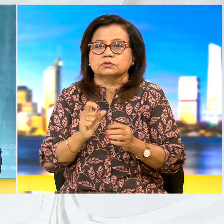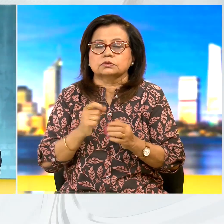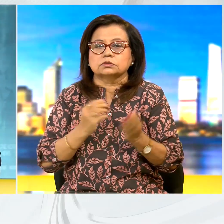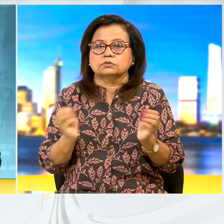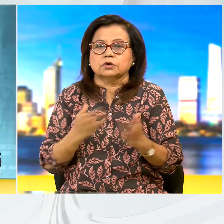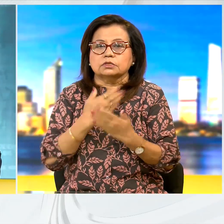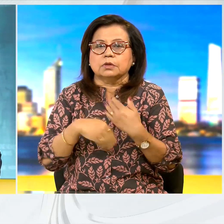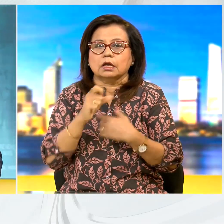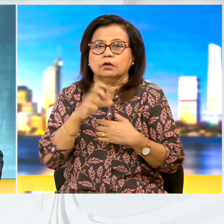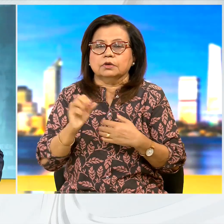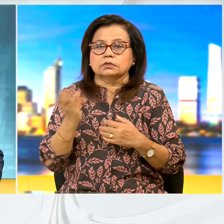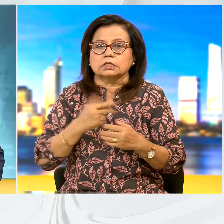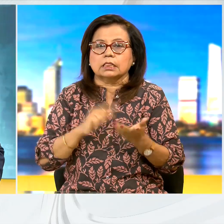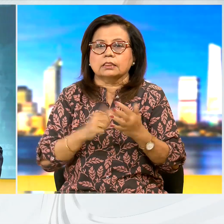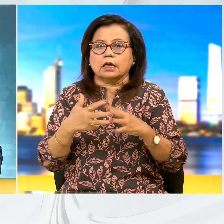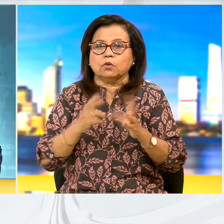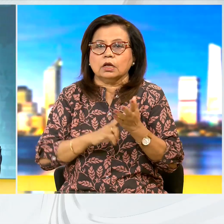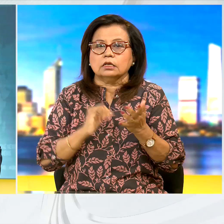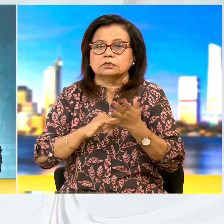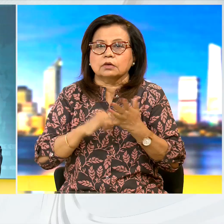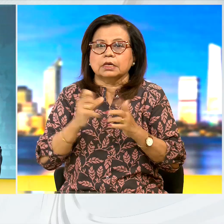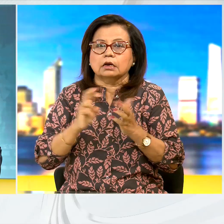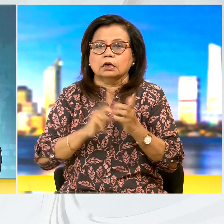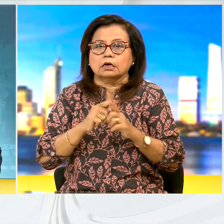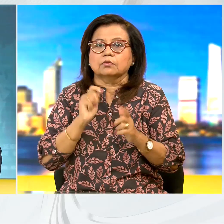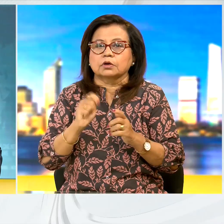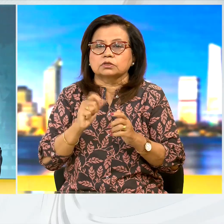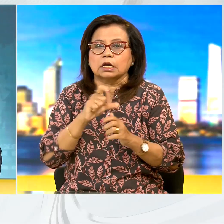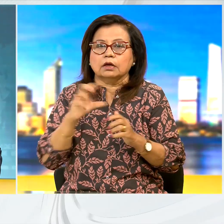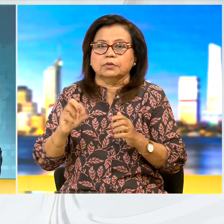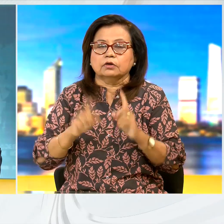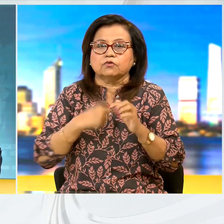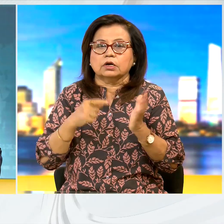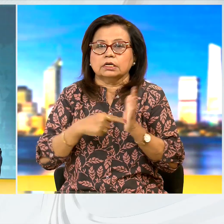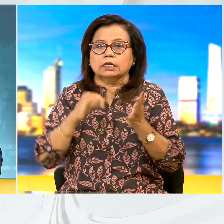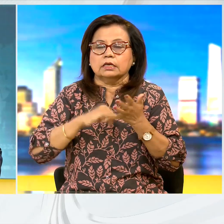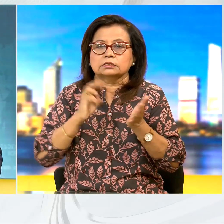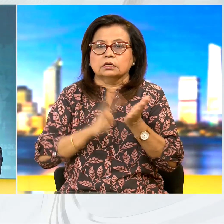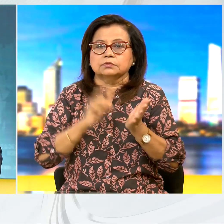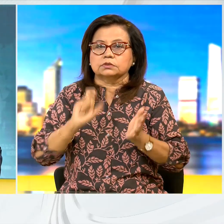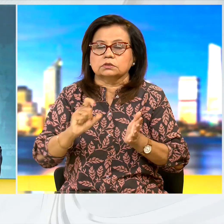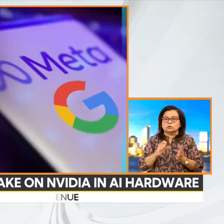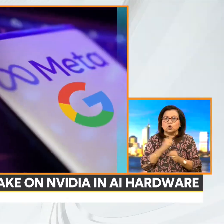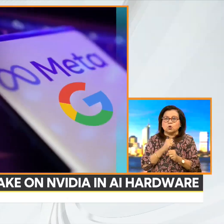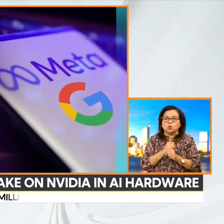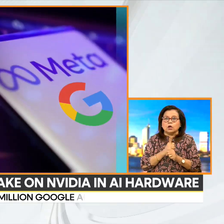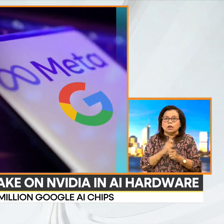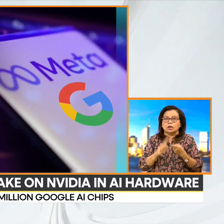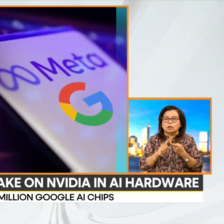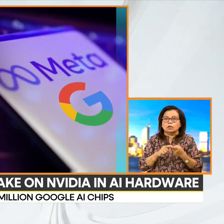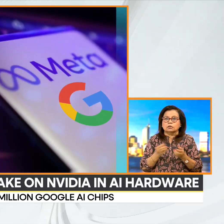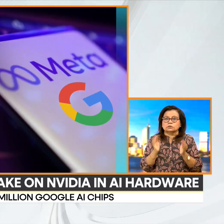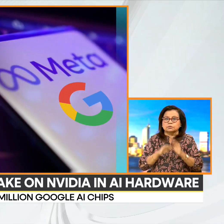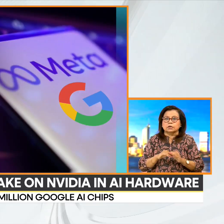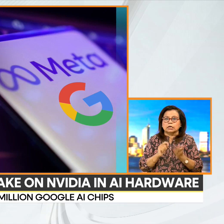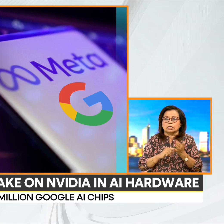are produced by companies such as Taiwan Semiconductors Manufacturing Company, the TSMC. Google's custom-built